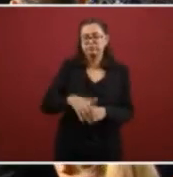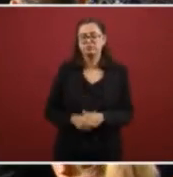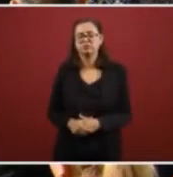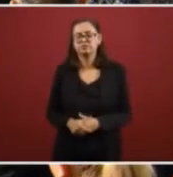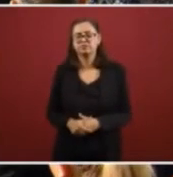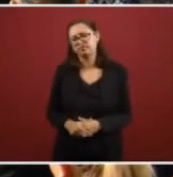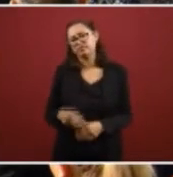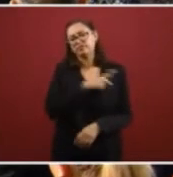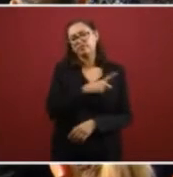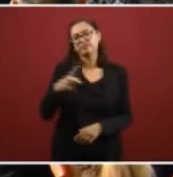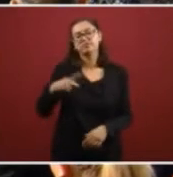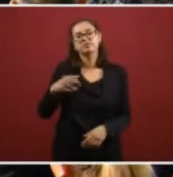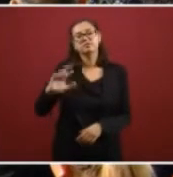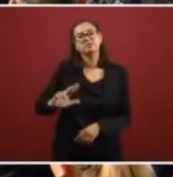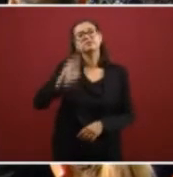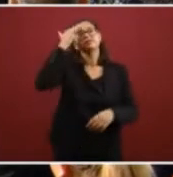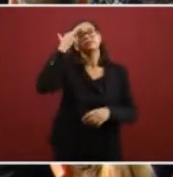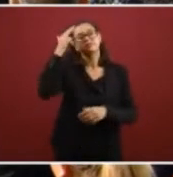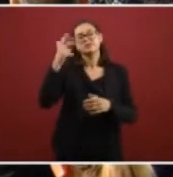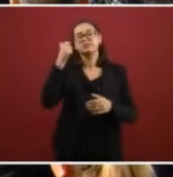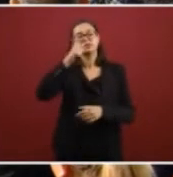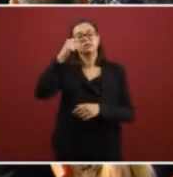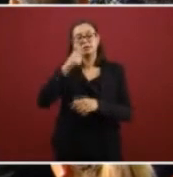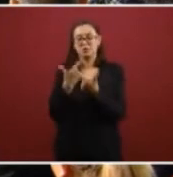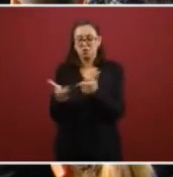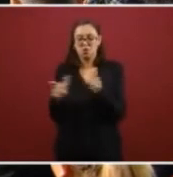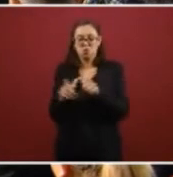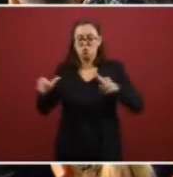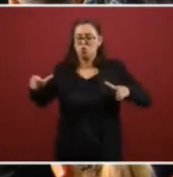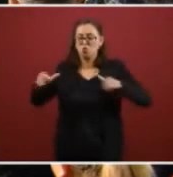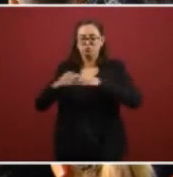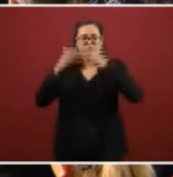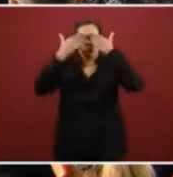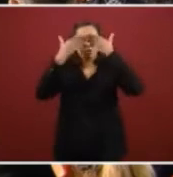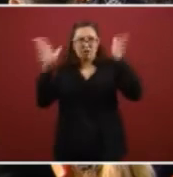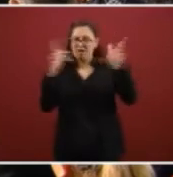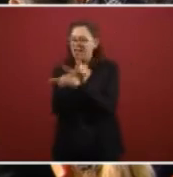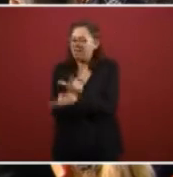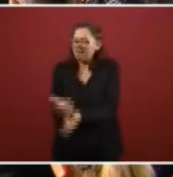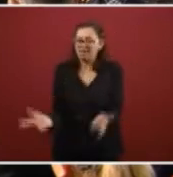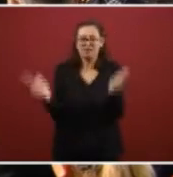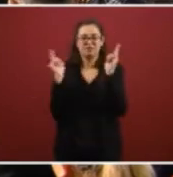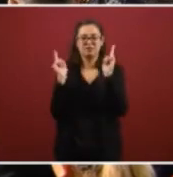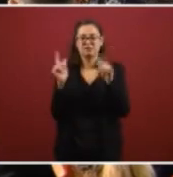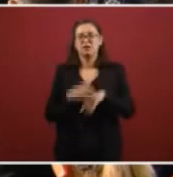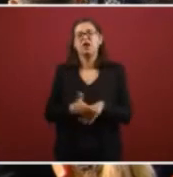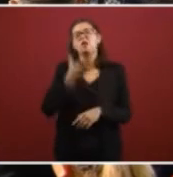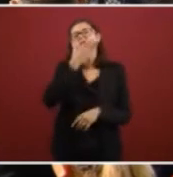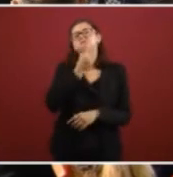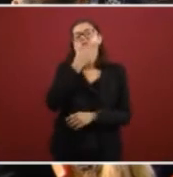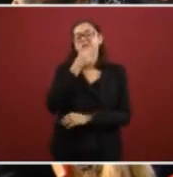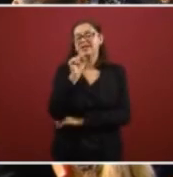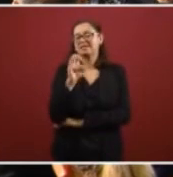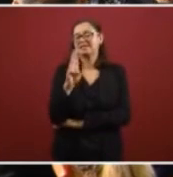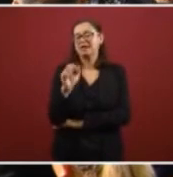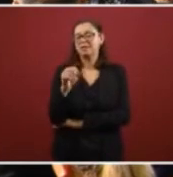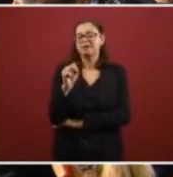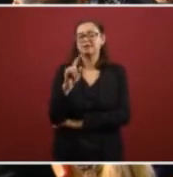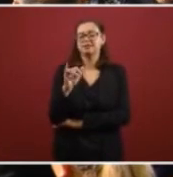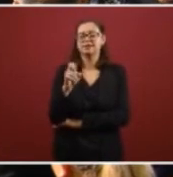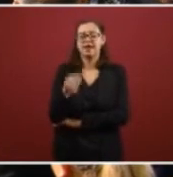Let's go to the liberal times. This phrase that was attributed to